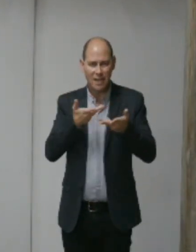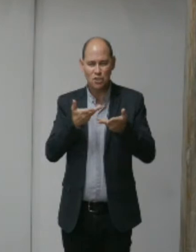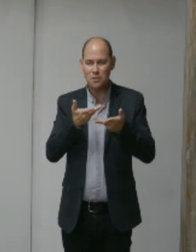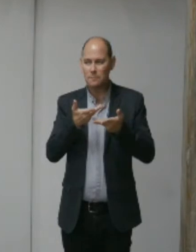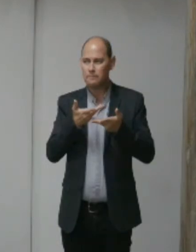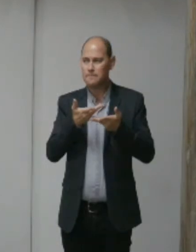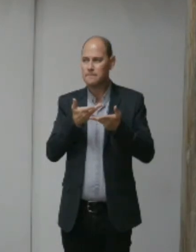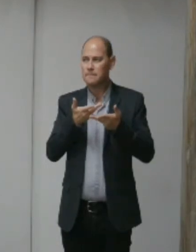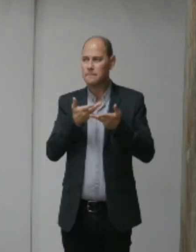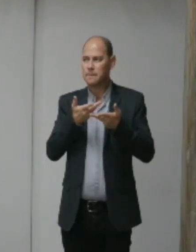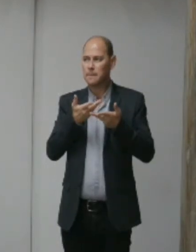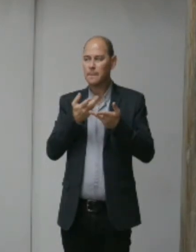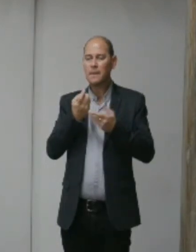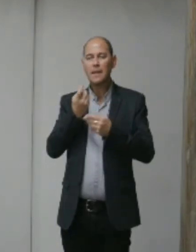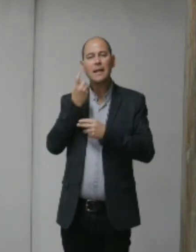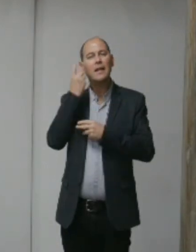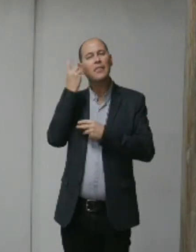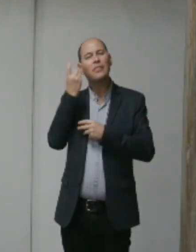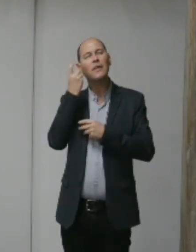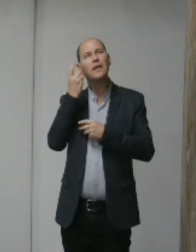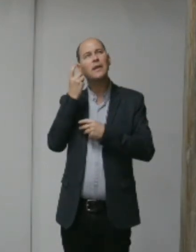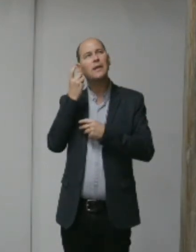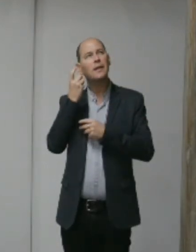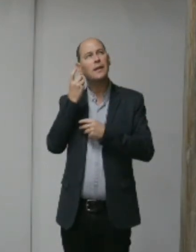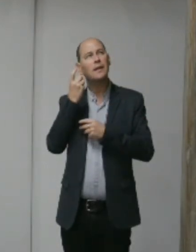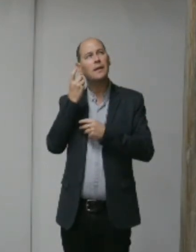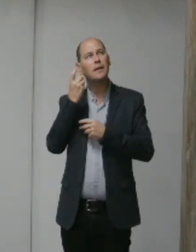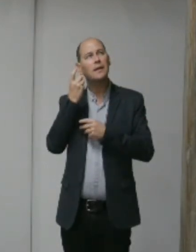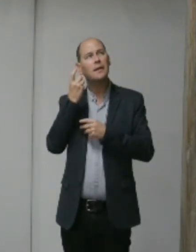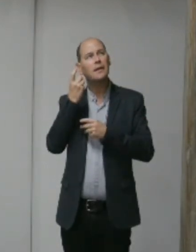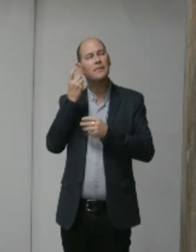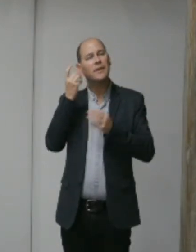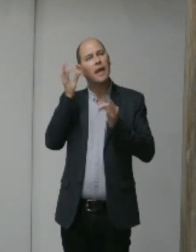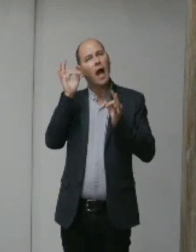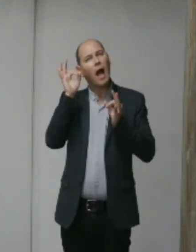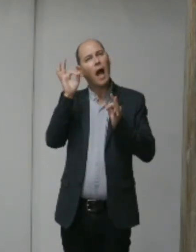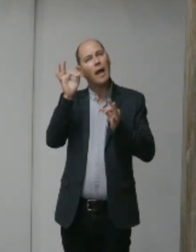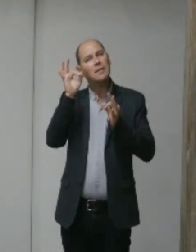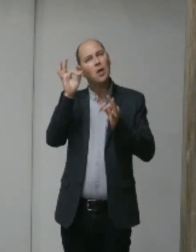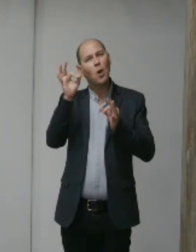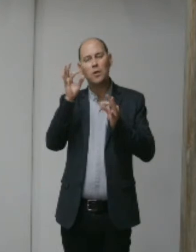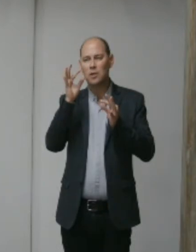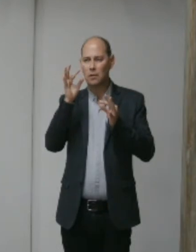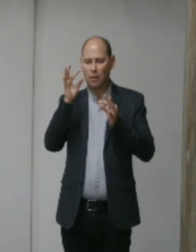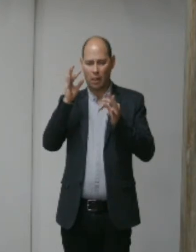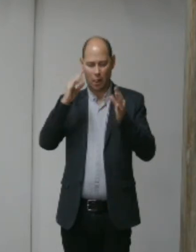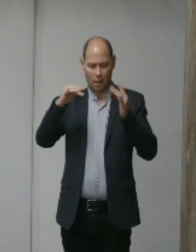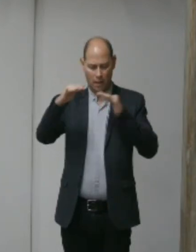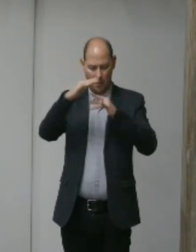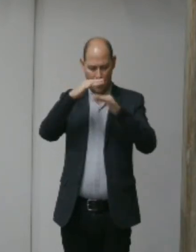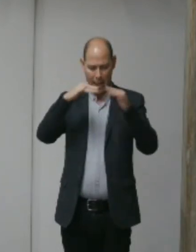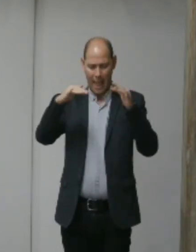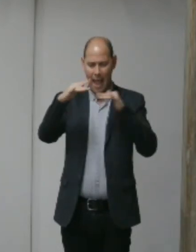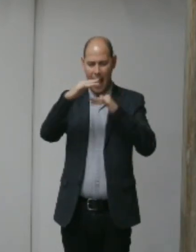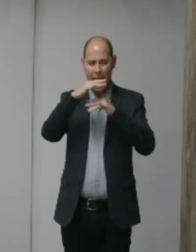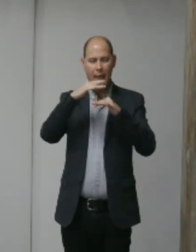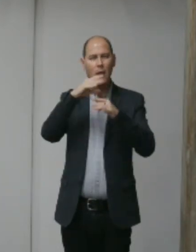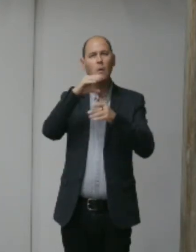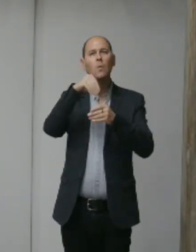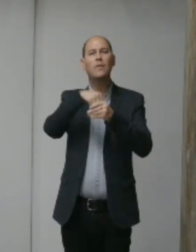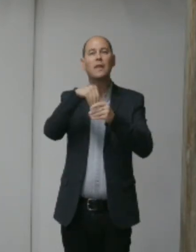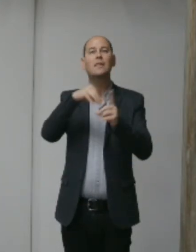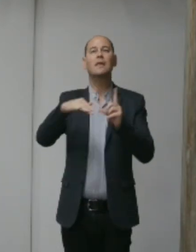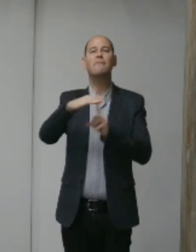about the ideological sort of malaise that is in those environments